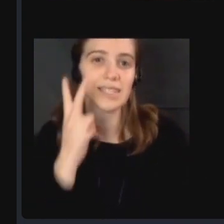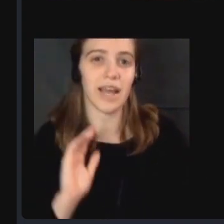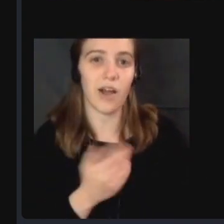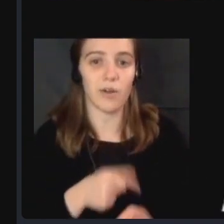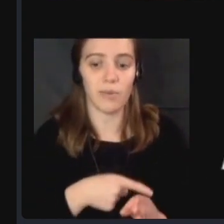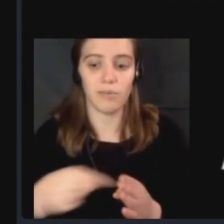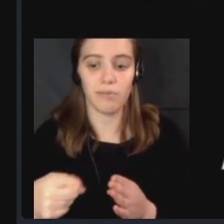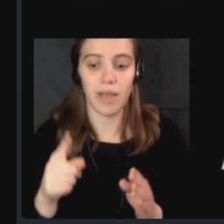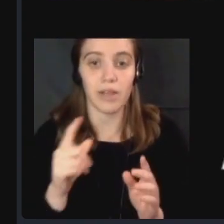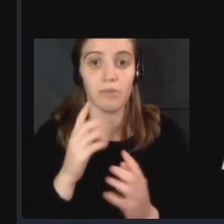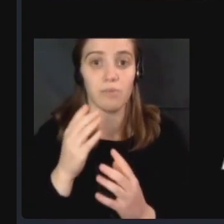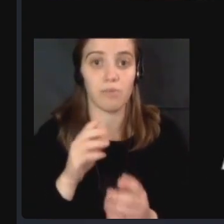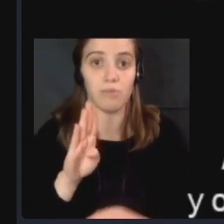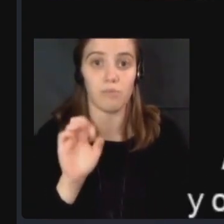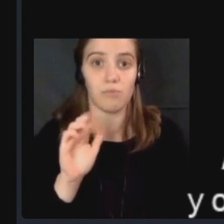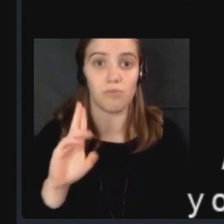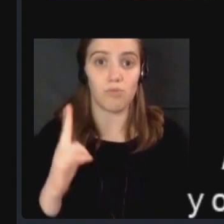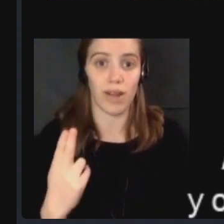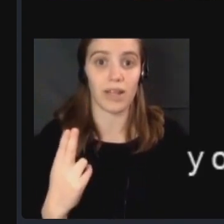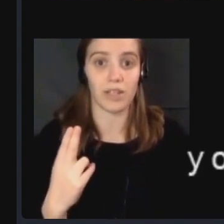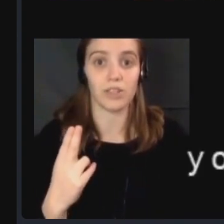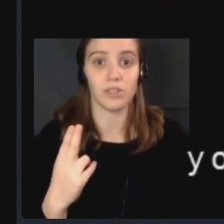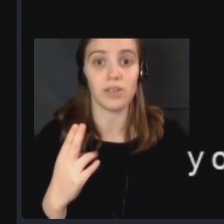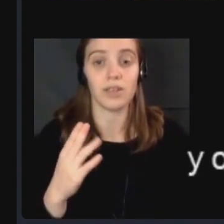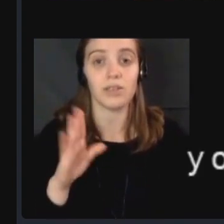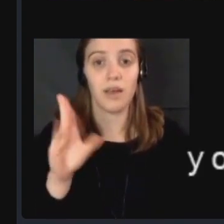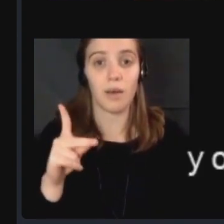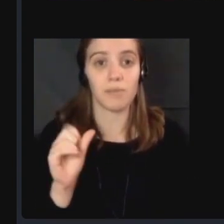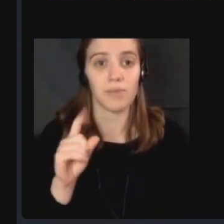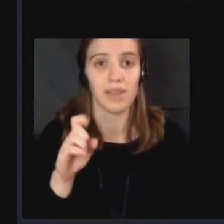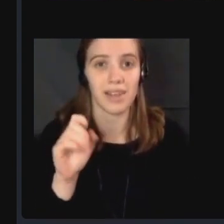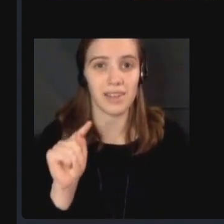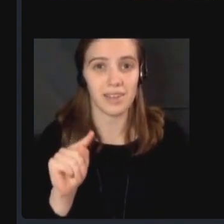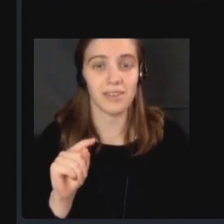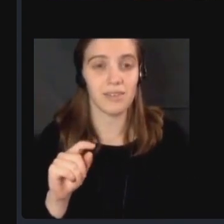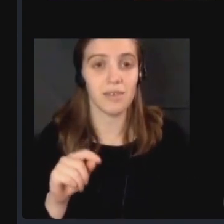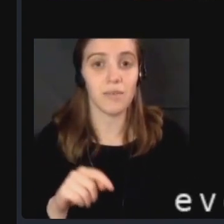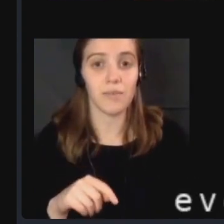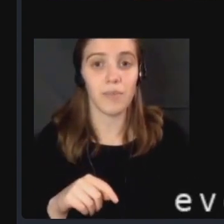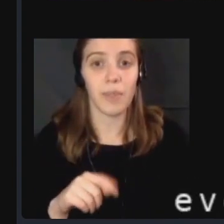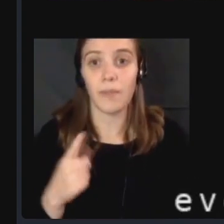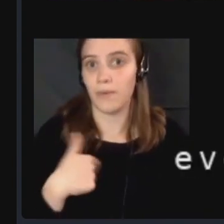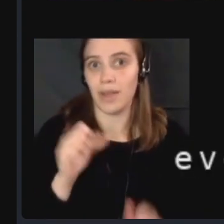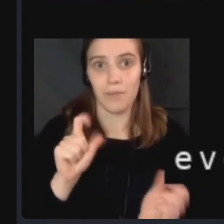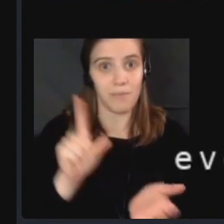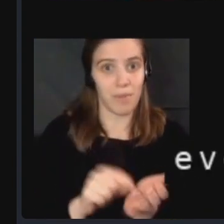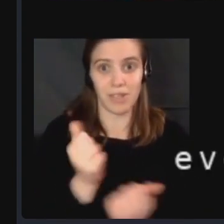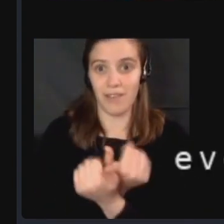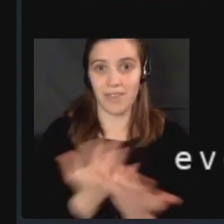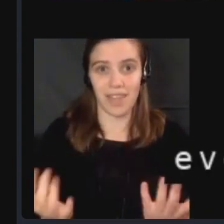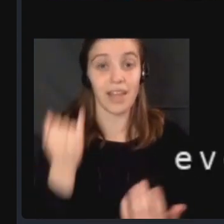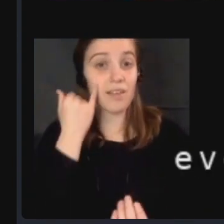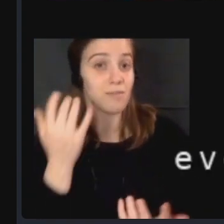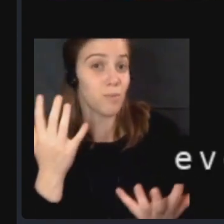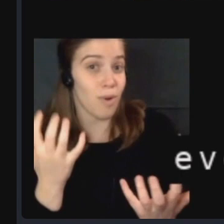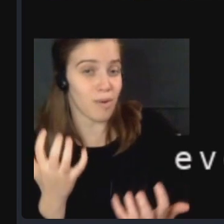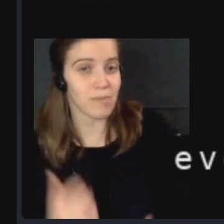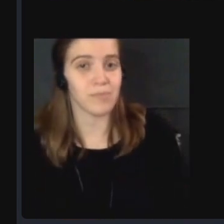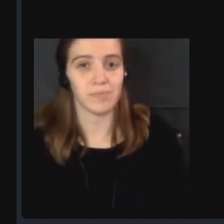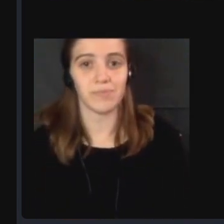now been updated Bravo. with everything we changed. We can now publish if we so choose. Beyond democratizing contribution